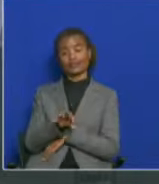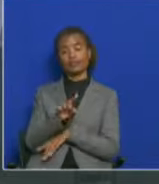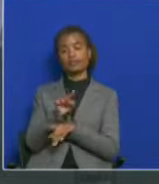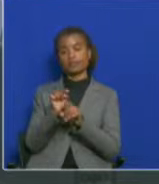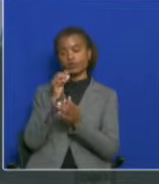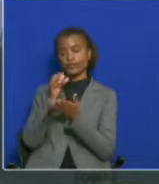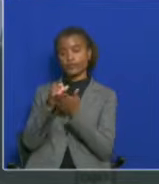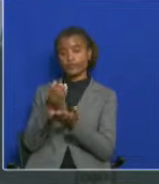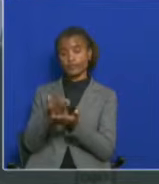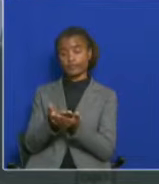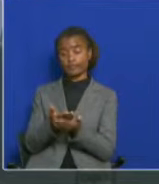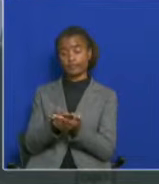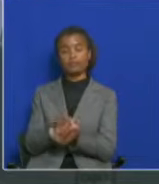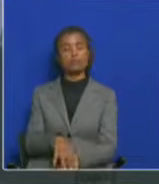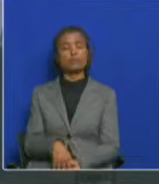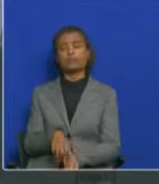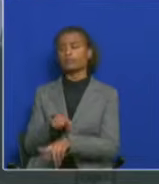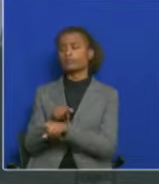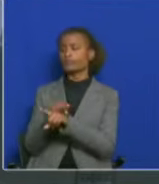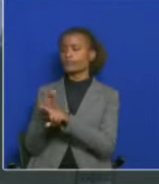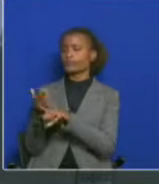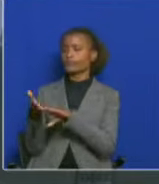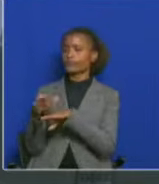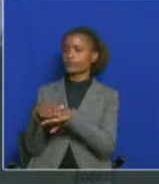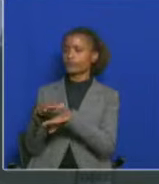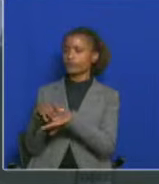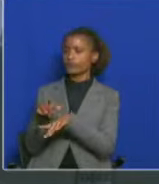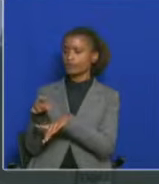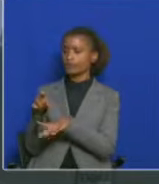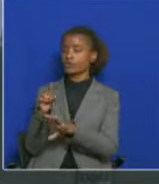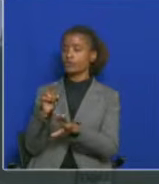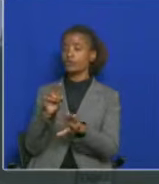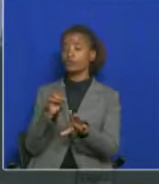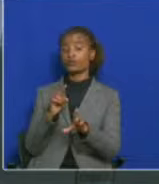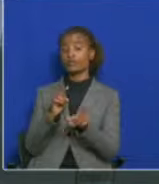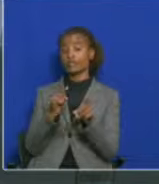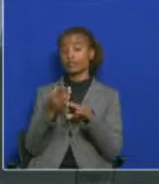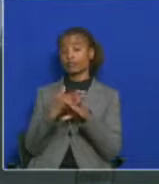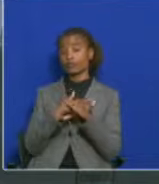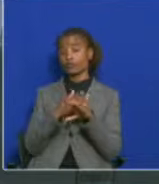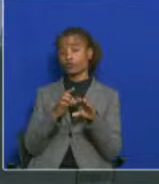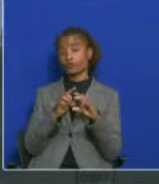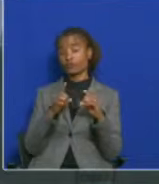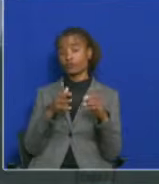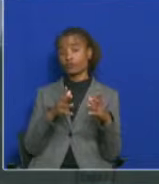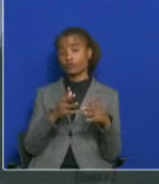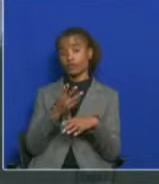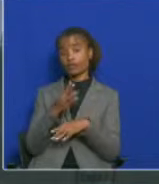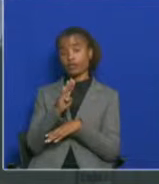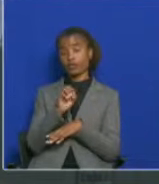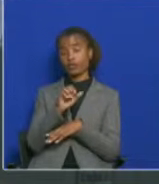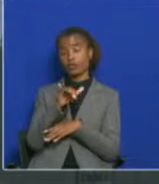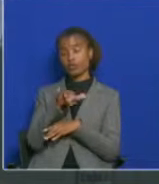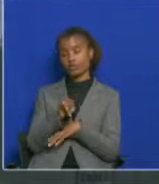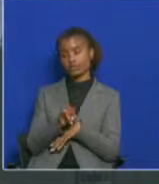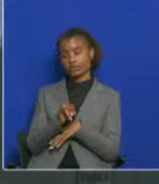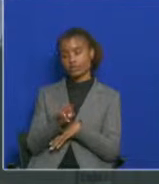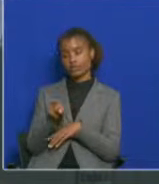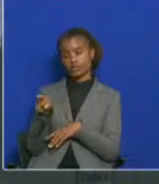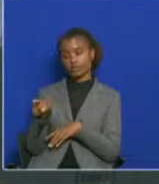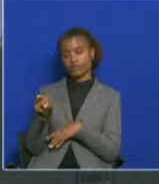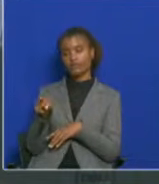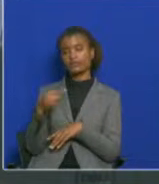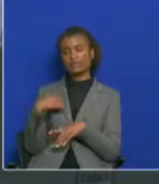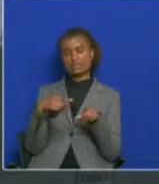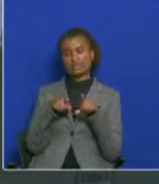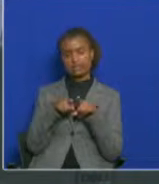your further engagement with Advocate Baloy, because I had a similar issue, is it fair to say